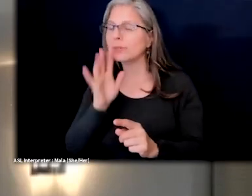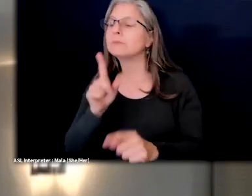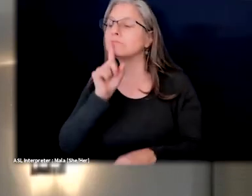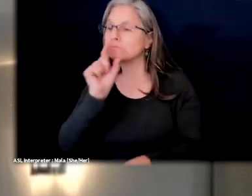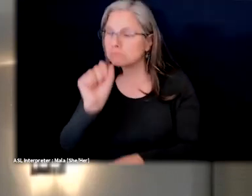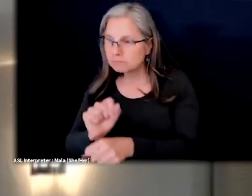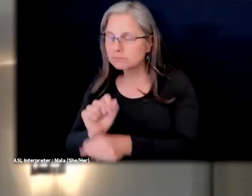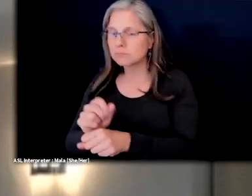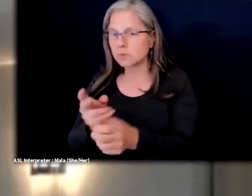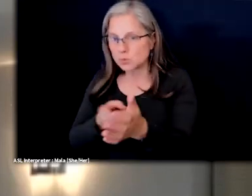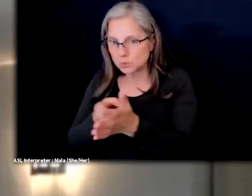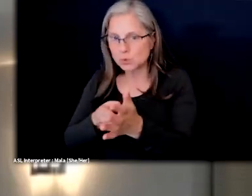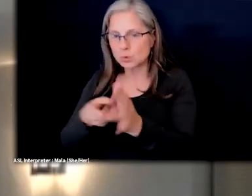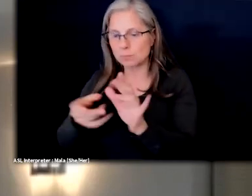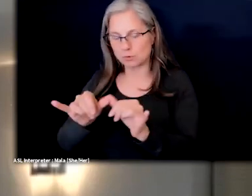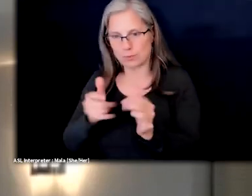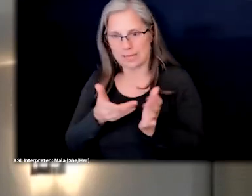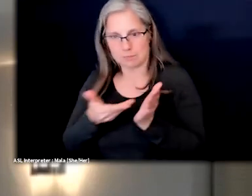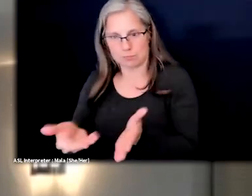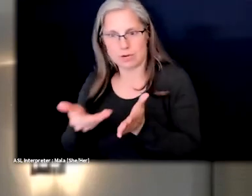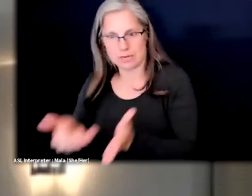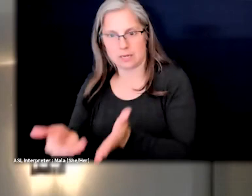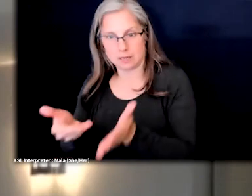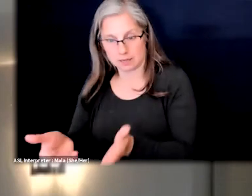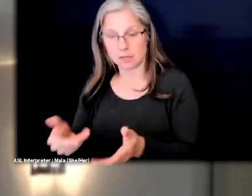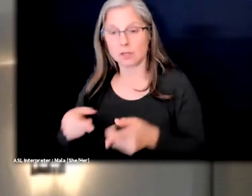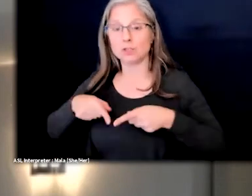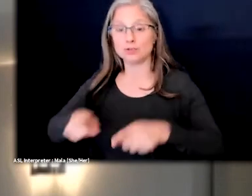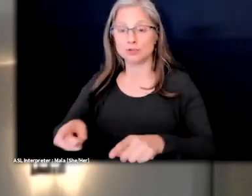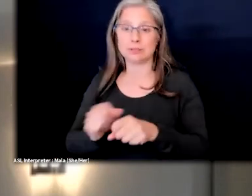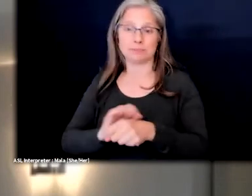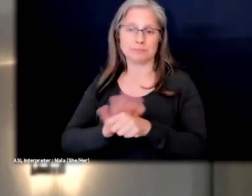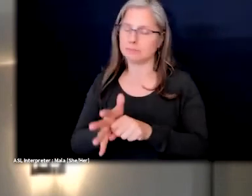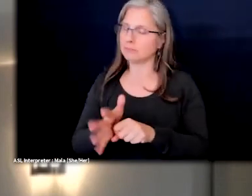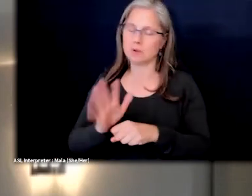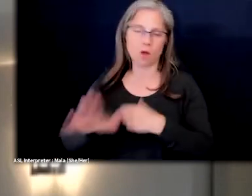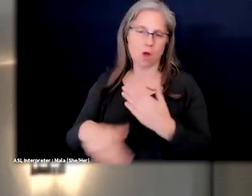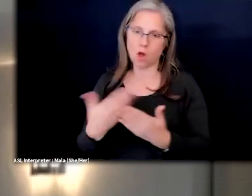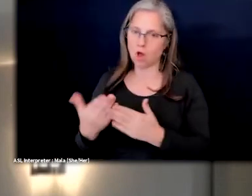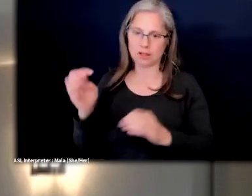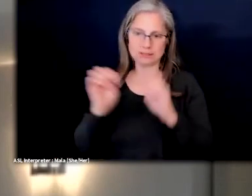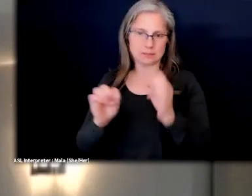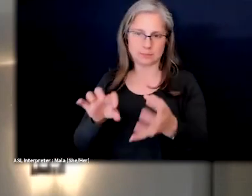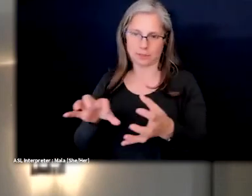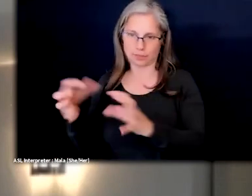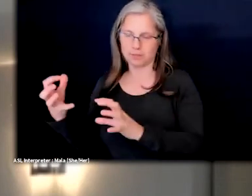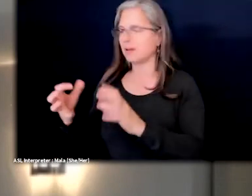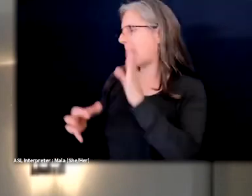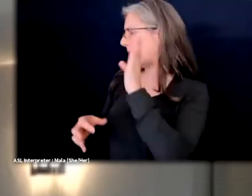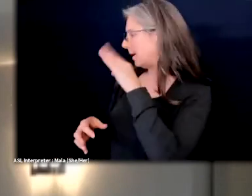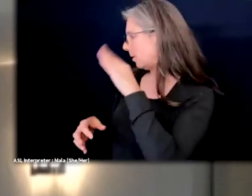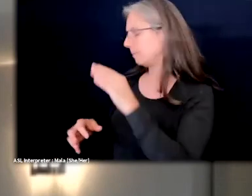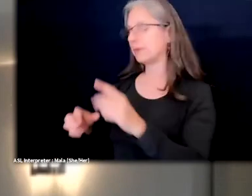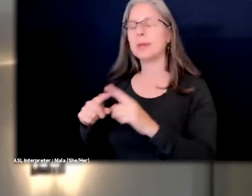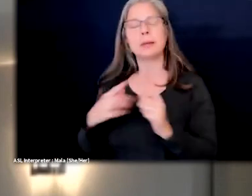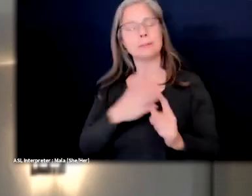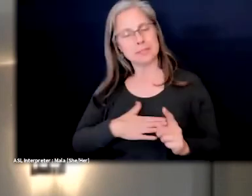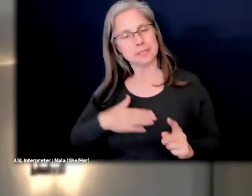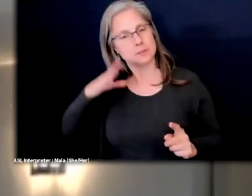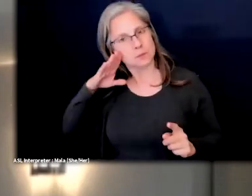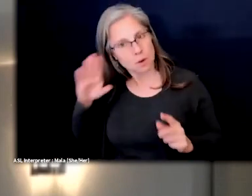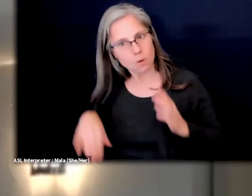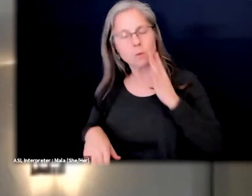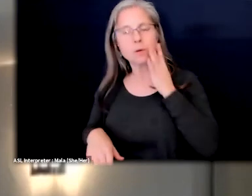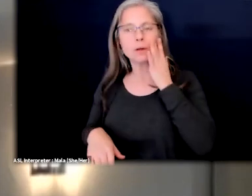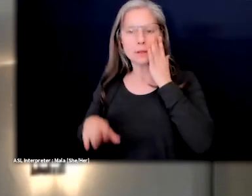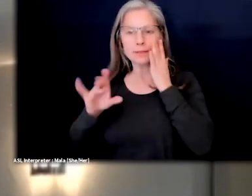we can bring you over time. During the pandemic, all our assessment schedules were thrown off. Yeah, I know. So please know that that's